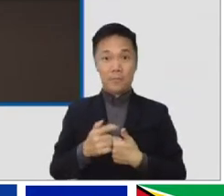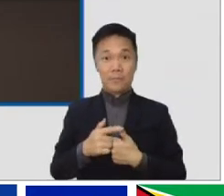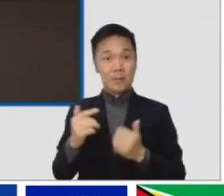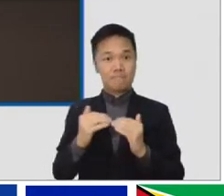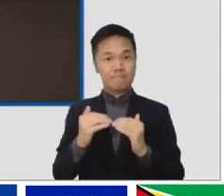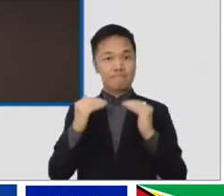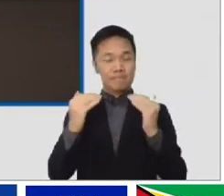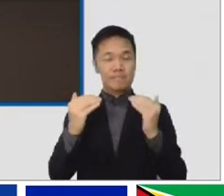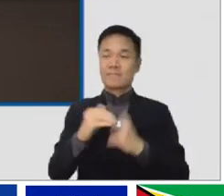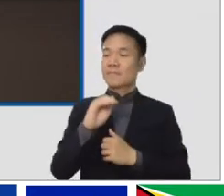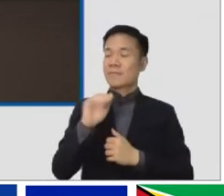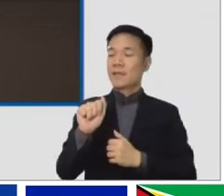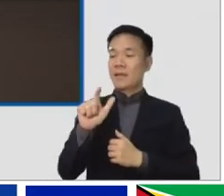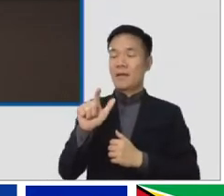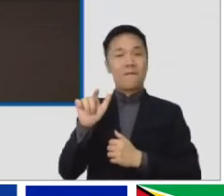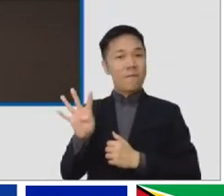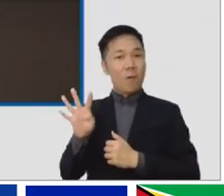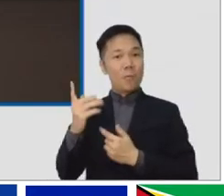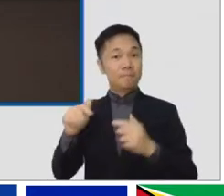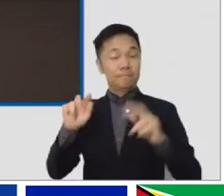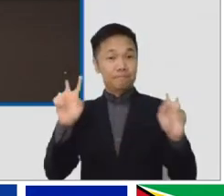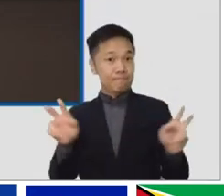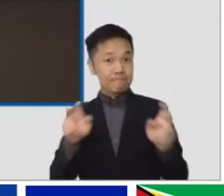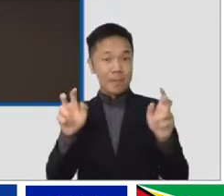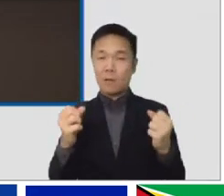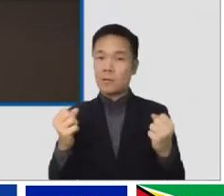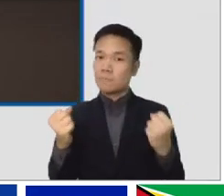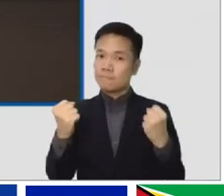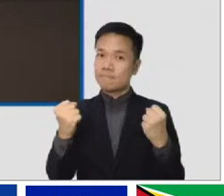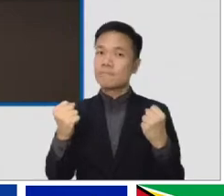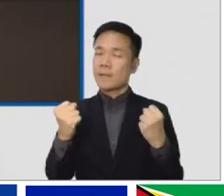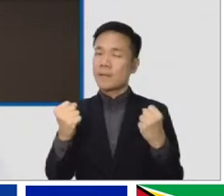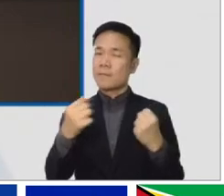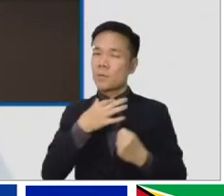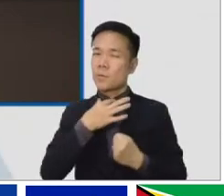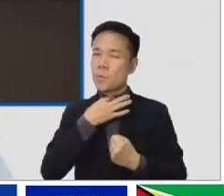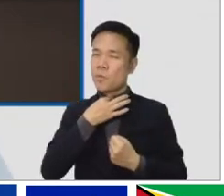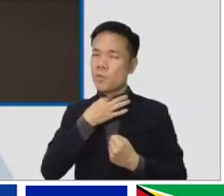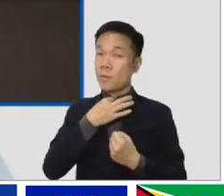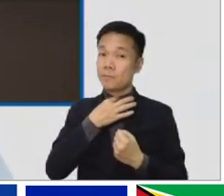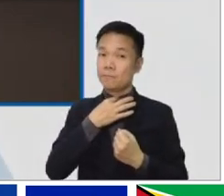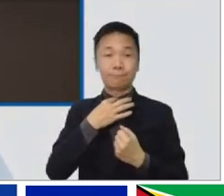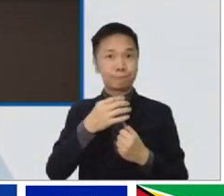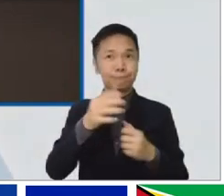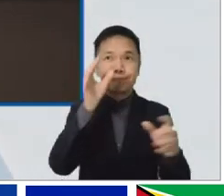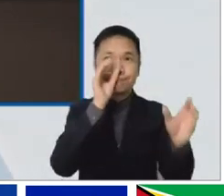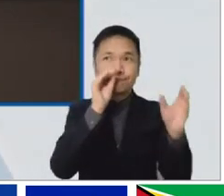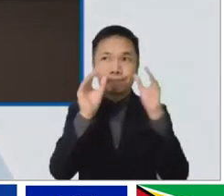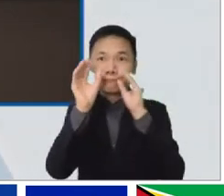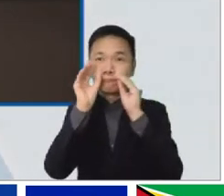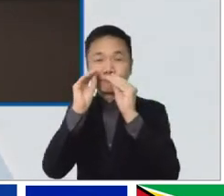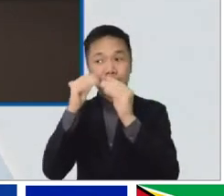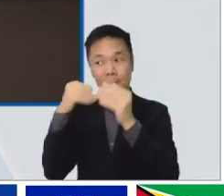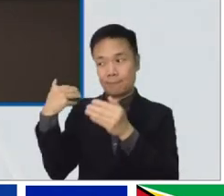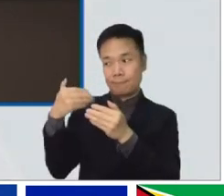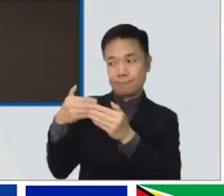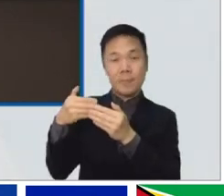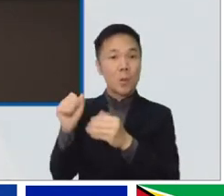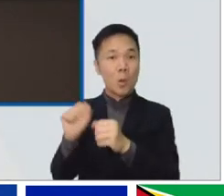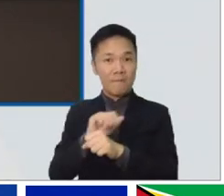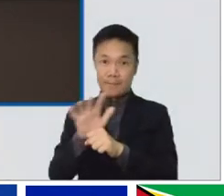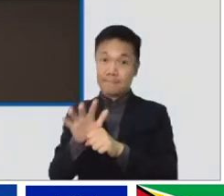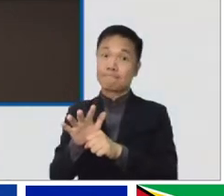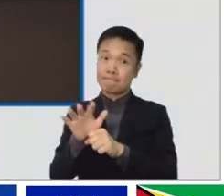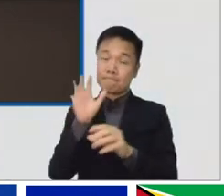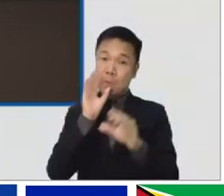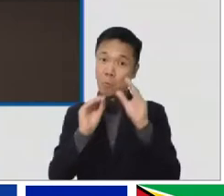Disaster Risk Governance, Lessons from COVID-19, and I'm sure there are many. The organizers for this particular session are